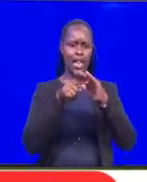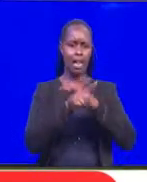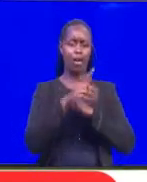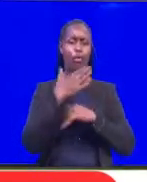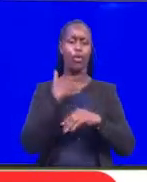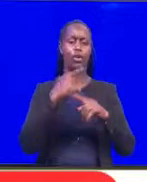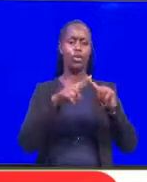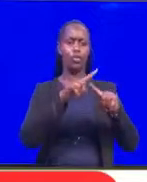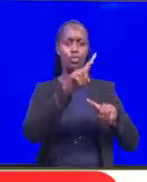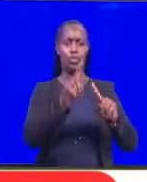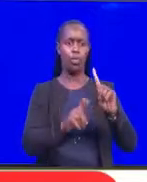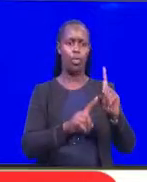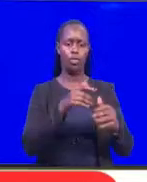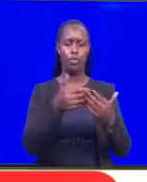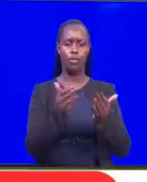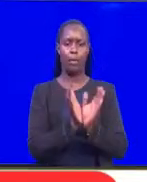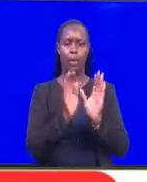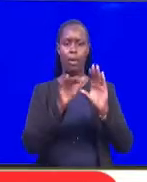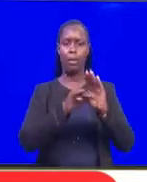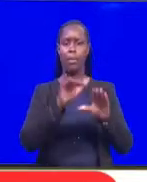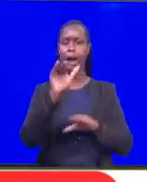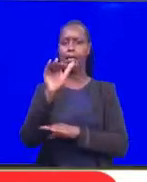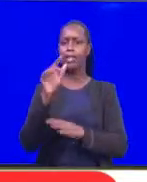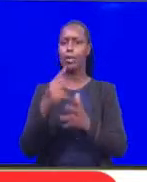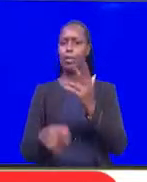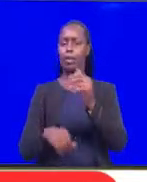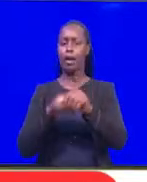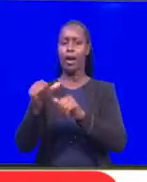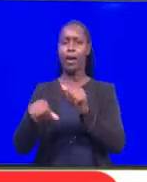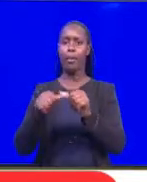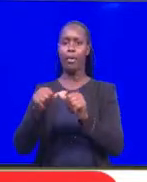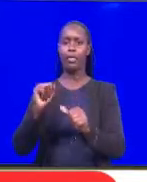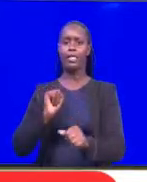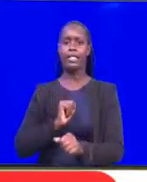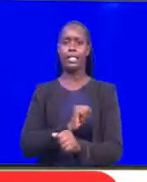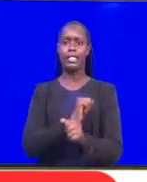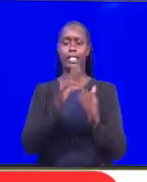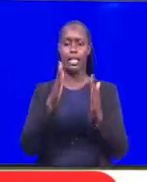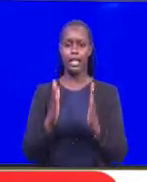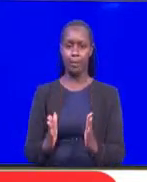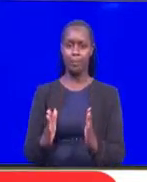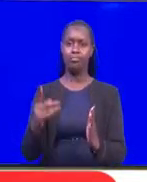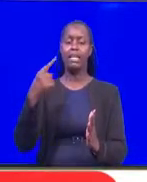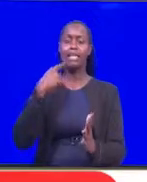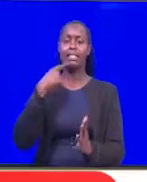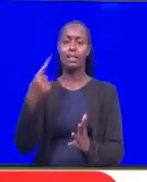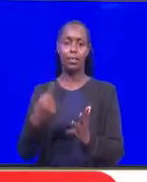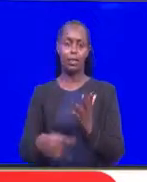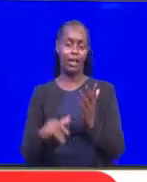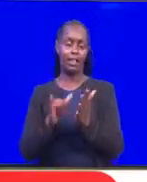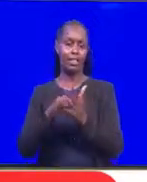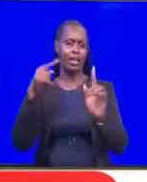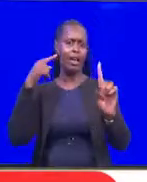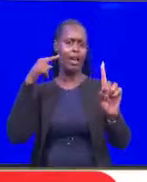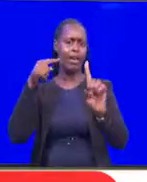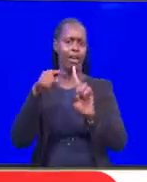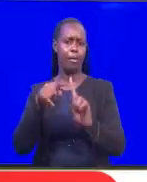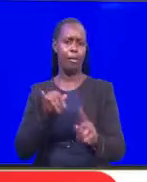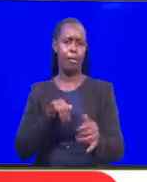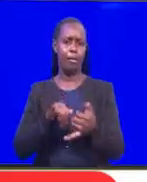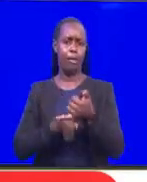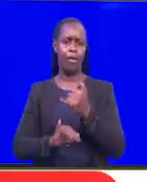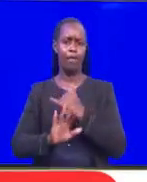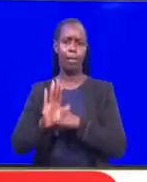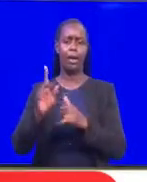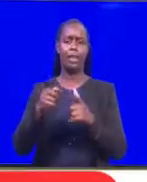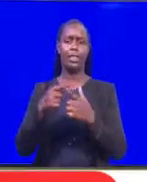family members, demanding details about Senator Omtatah's location. Isidore recounted how the assailants targeted his wife, and due to her resistance,